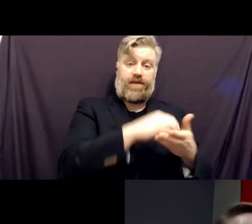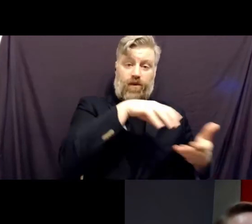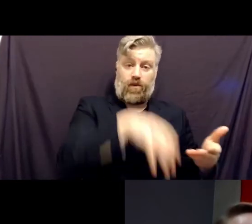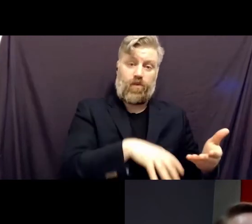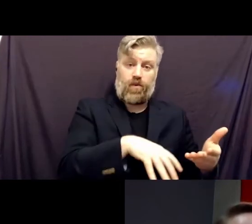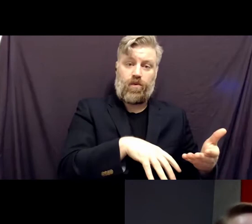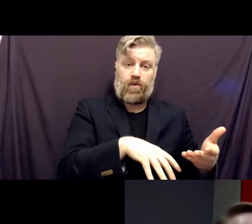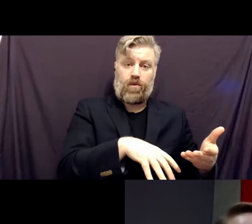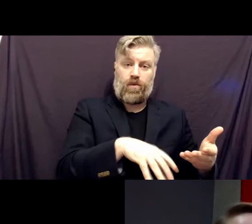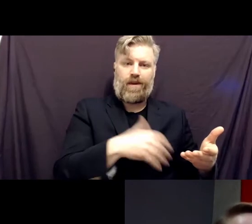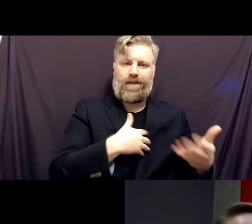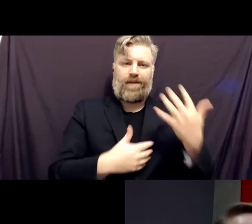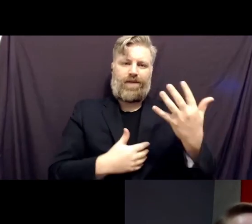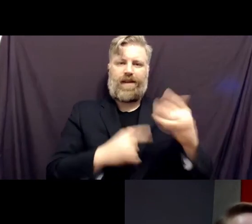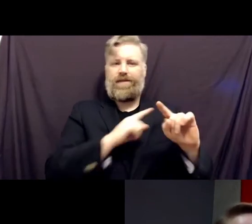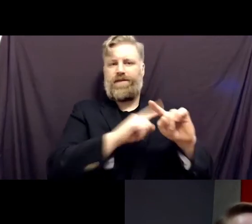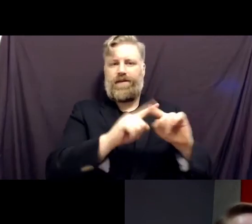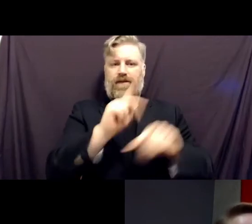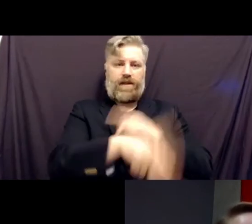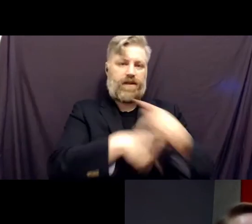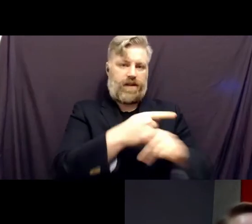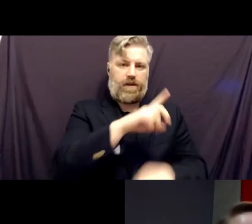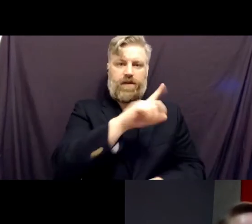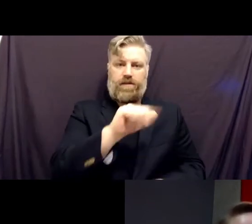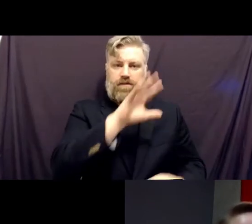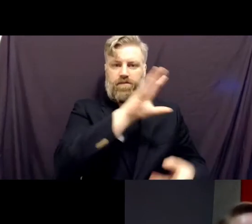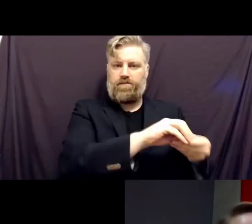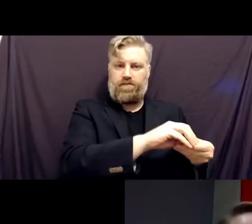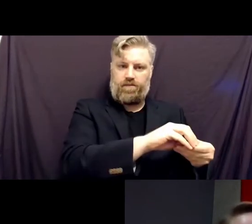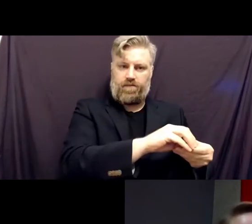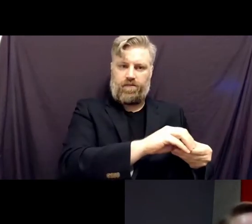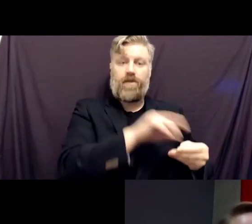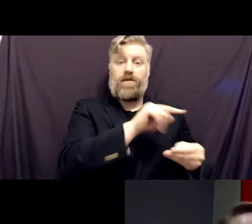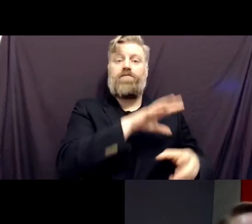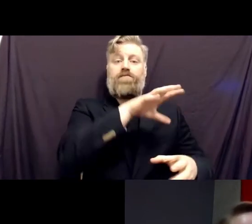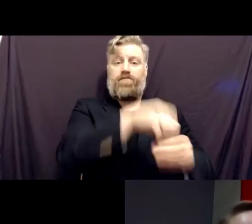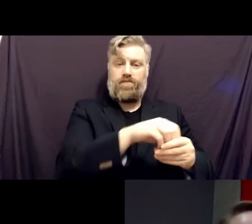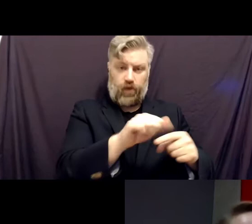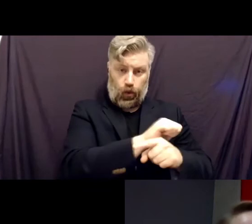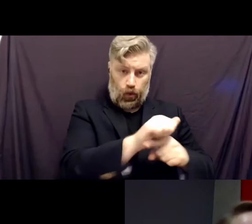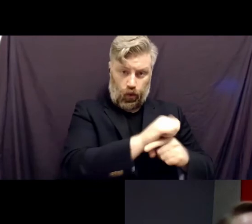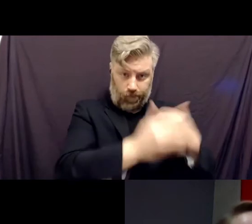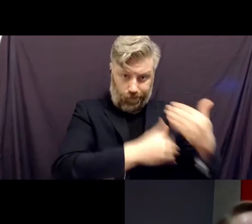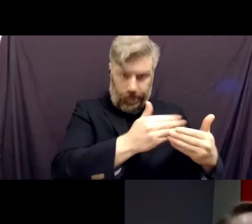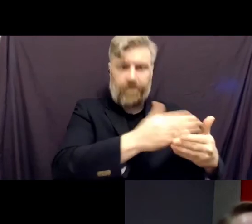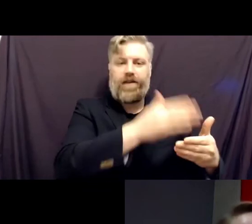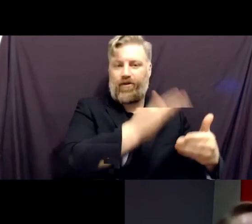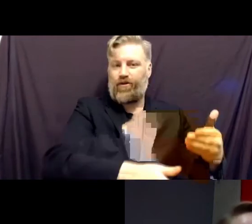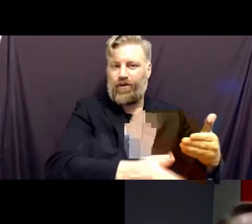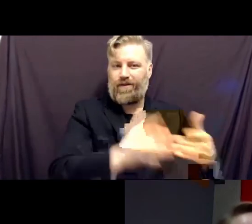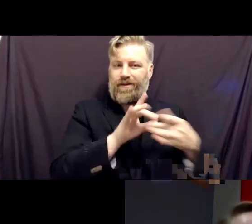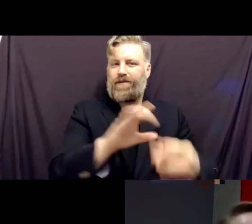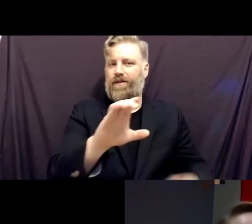different types of disabilities together completed a training course in